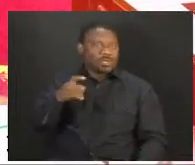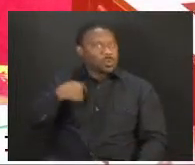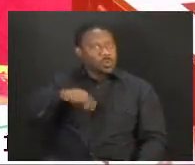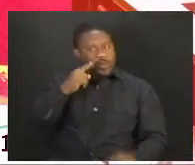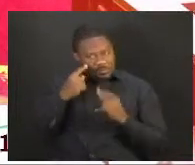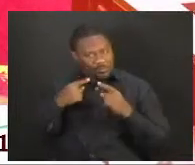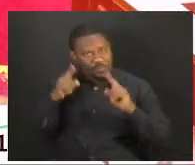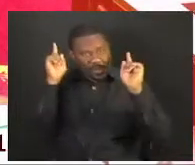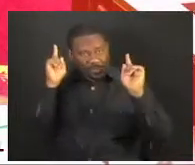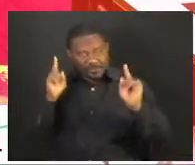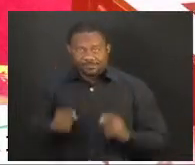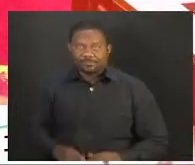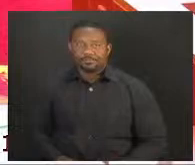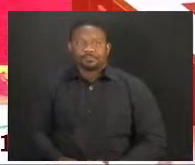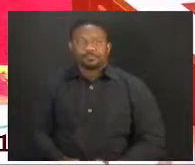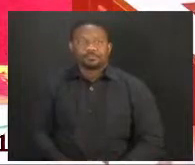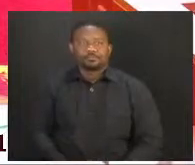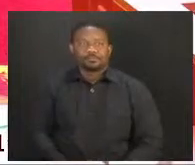have delivered.